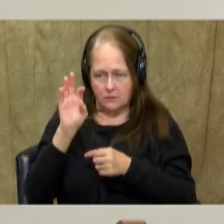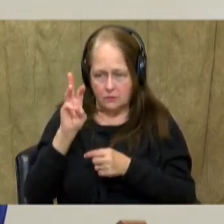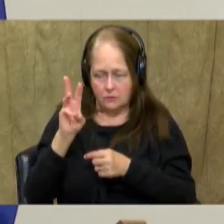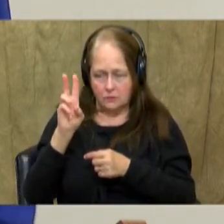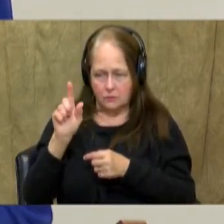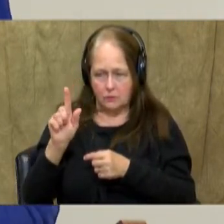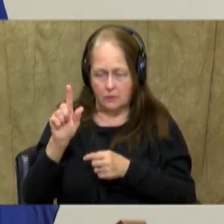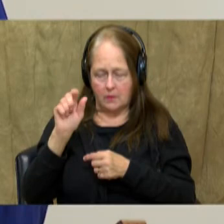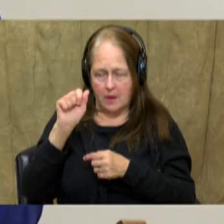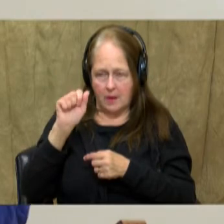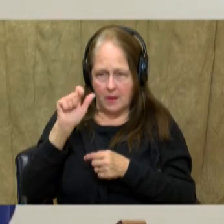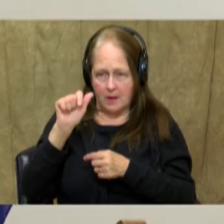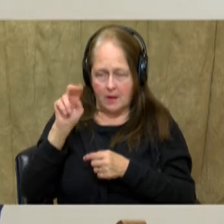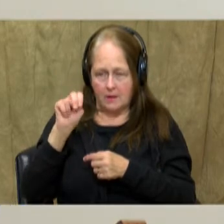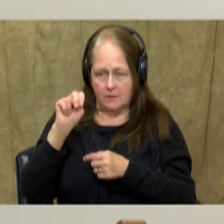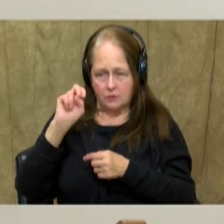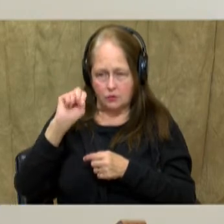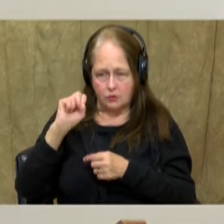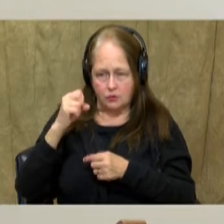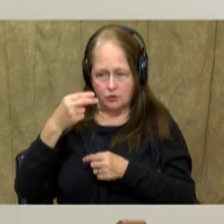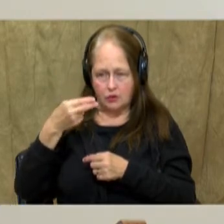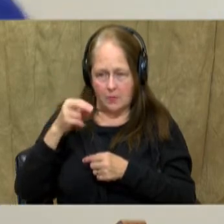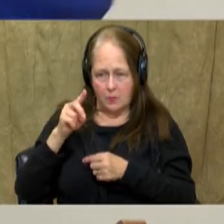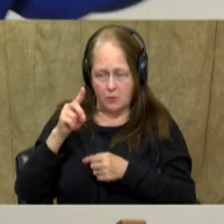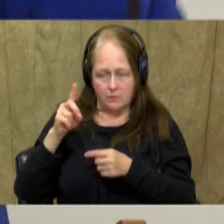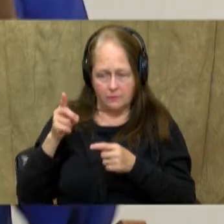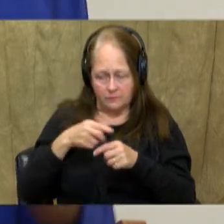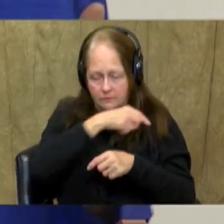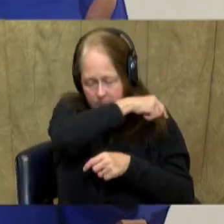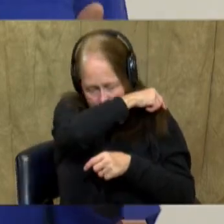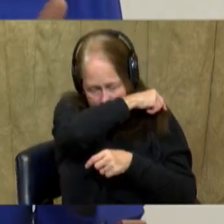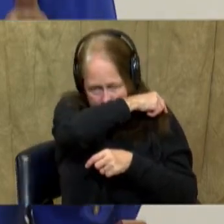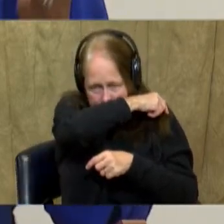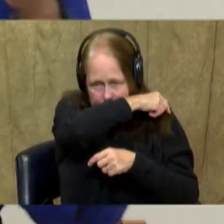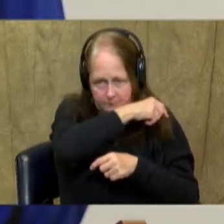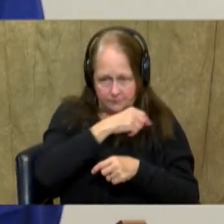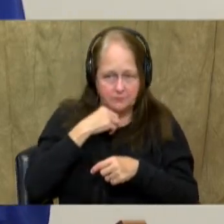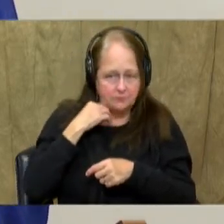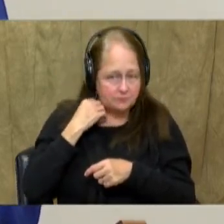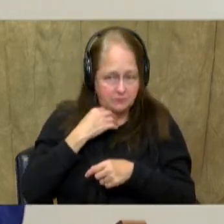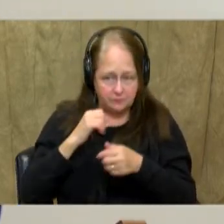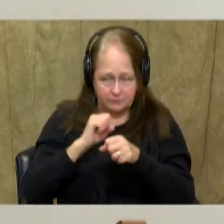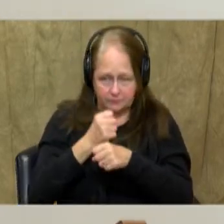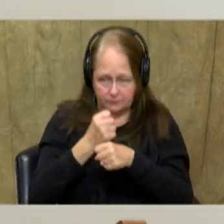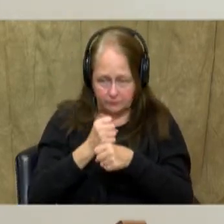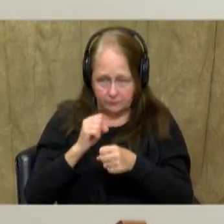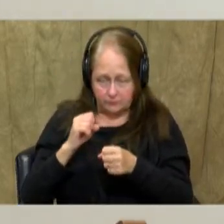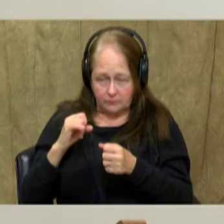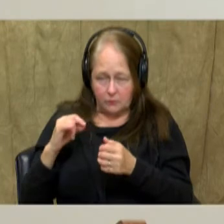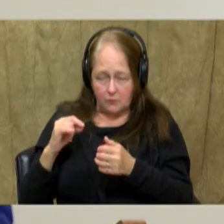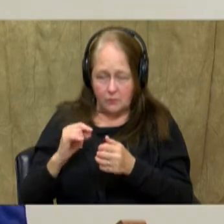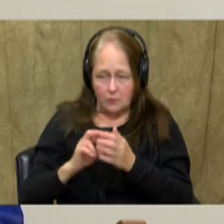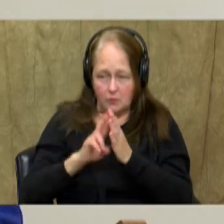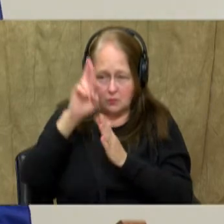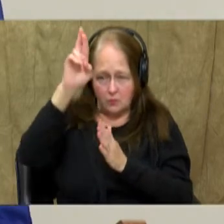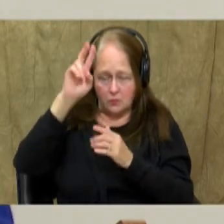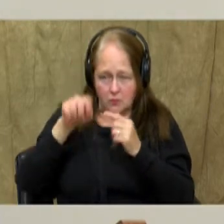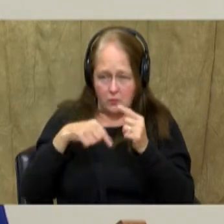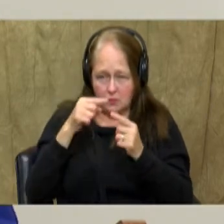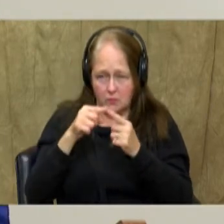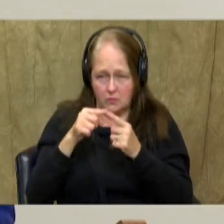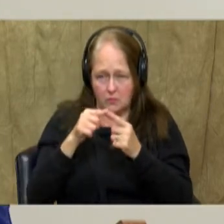1961, Alan Shepard made the first American space flight. He had not landed on the moon, he just made the flight. It was